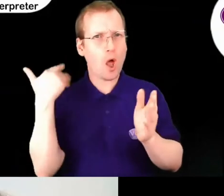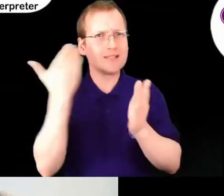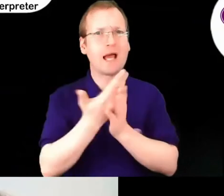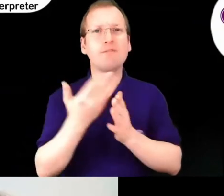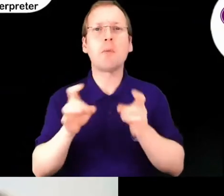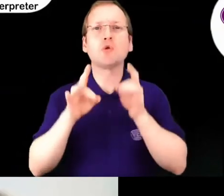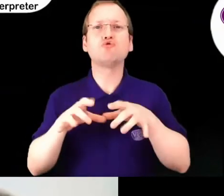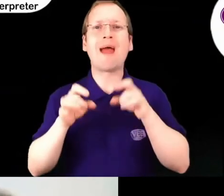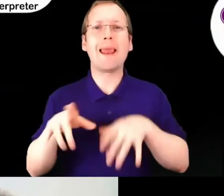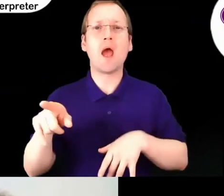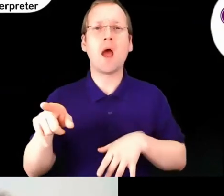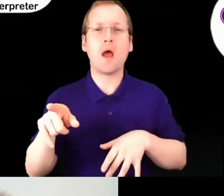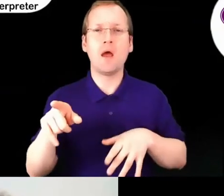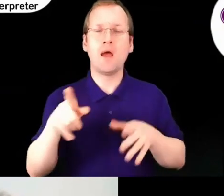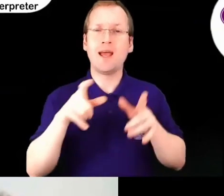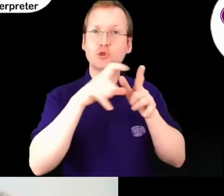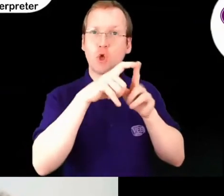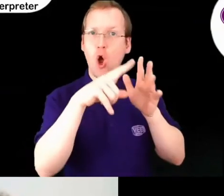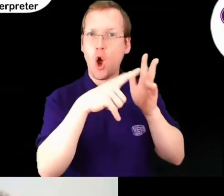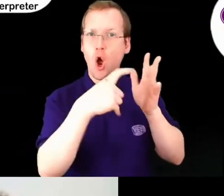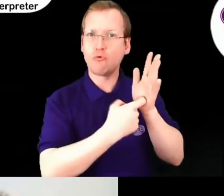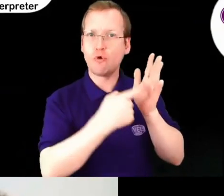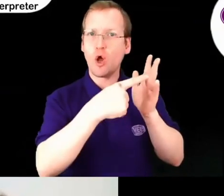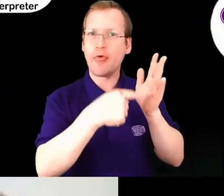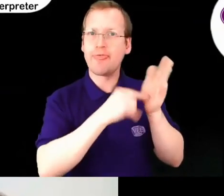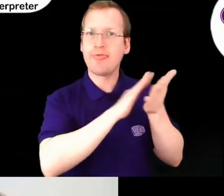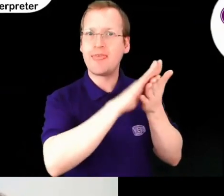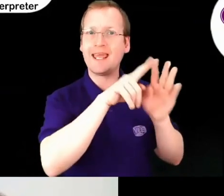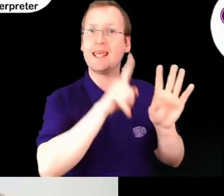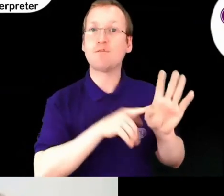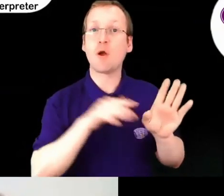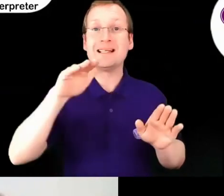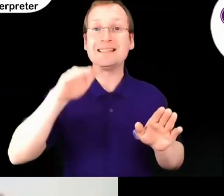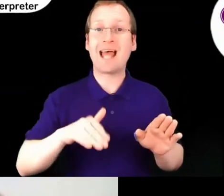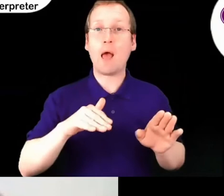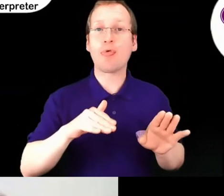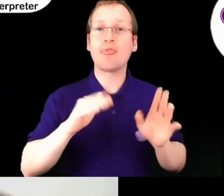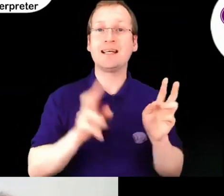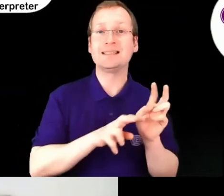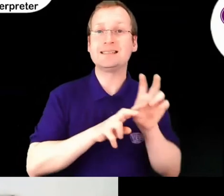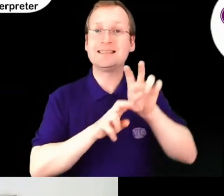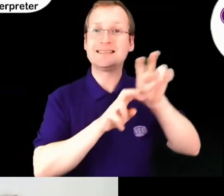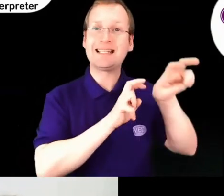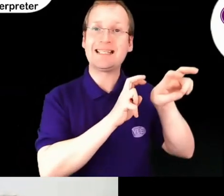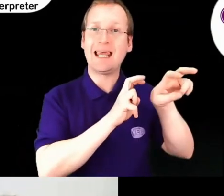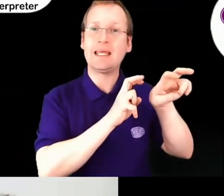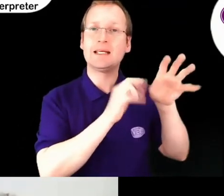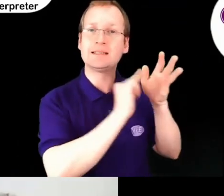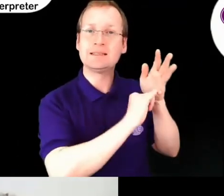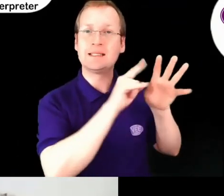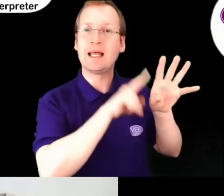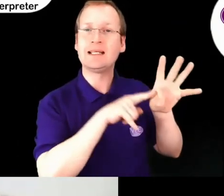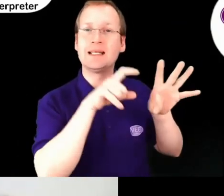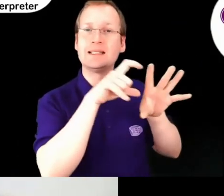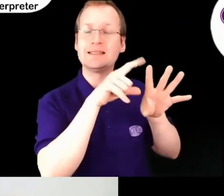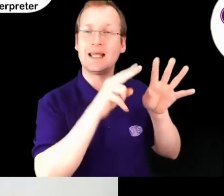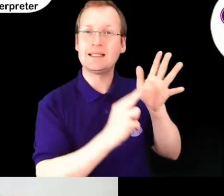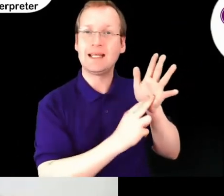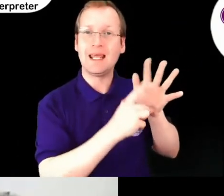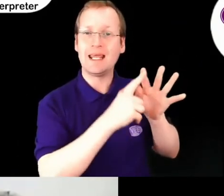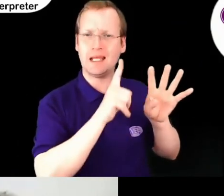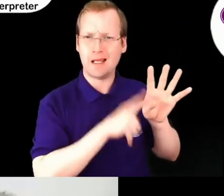very deprived suburb of South Sydney, and discovered that there was in the community